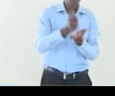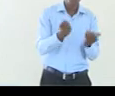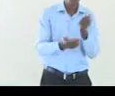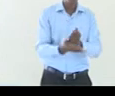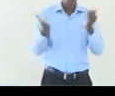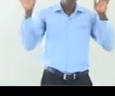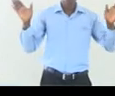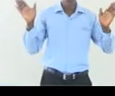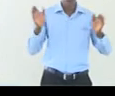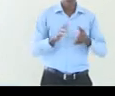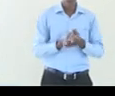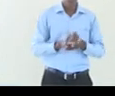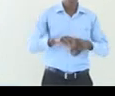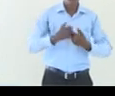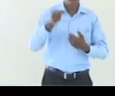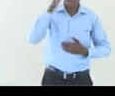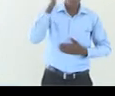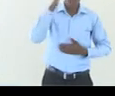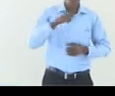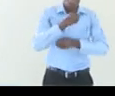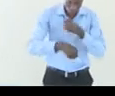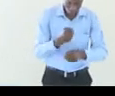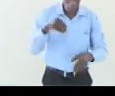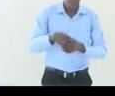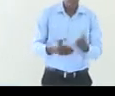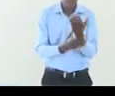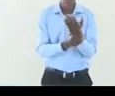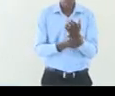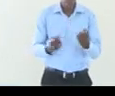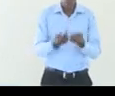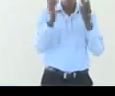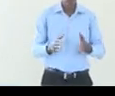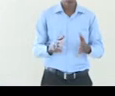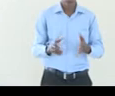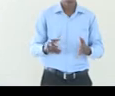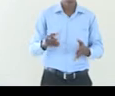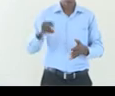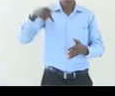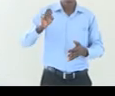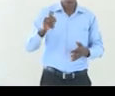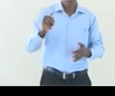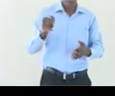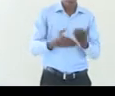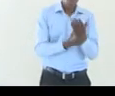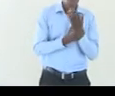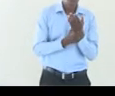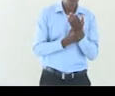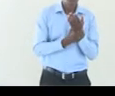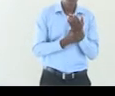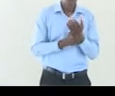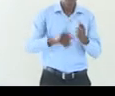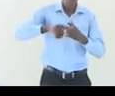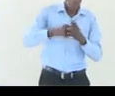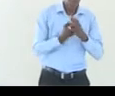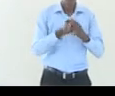to talk about how he is going to suffer and die at the hands of sinners. What did Peter do? Peter held him and began to remonstrate